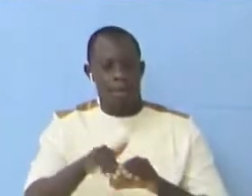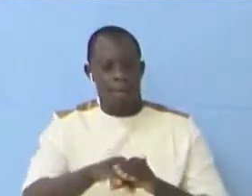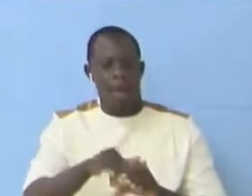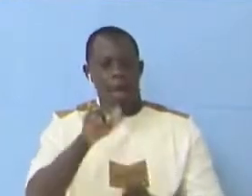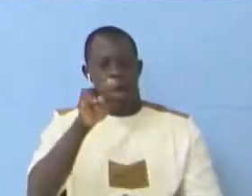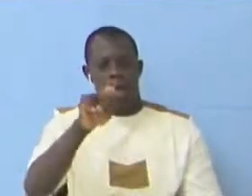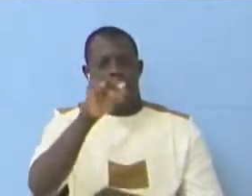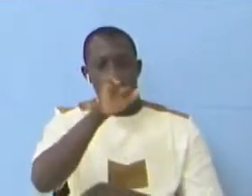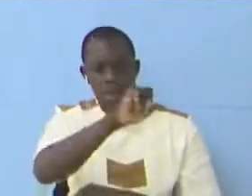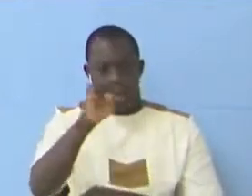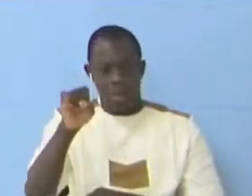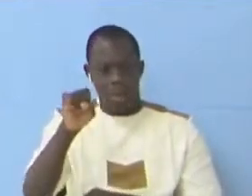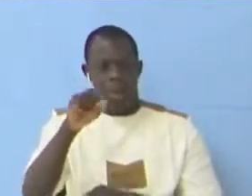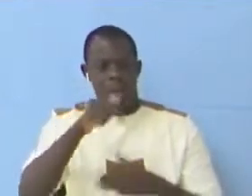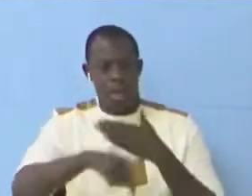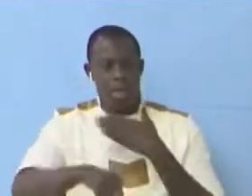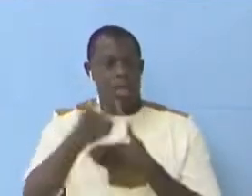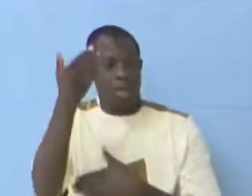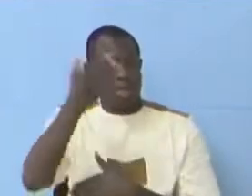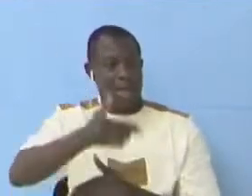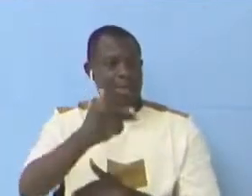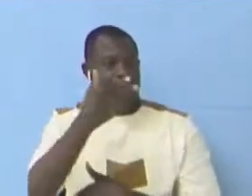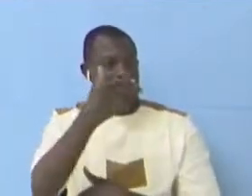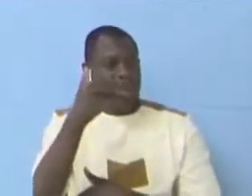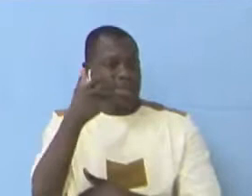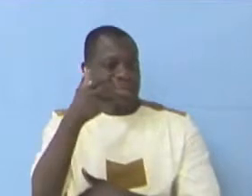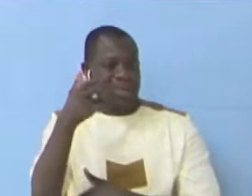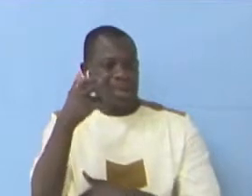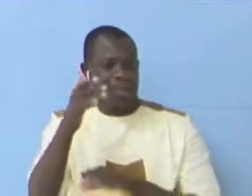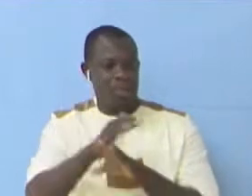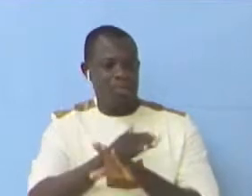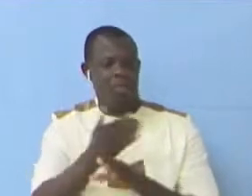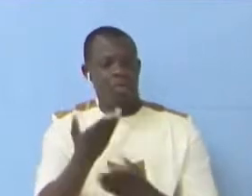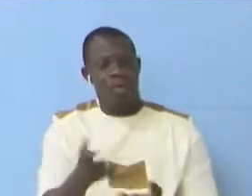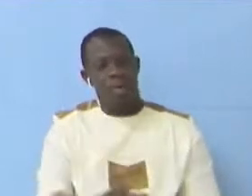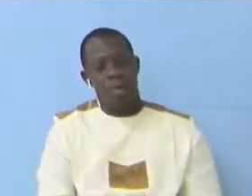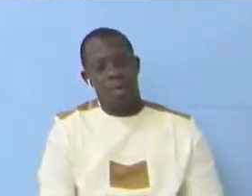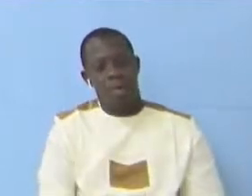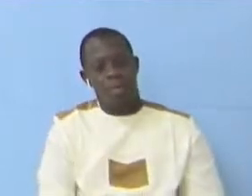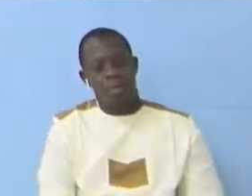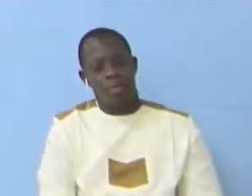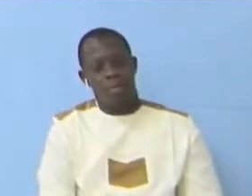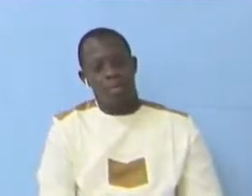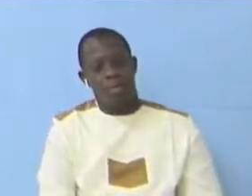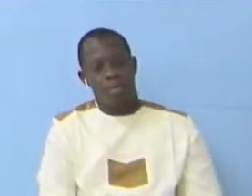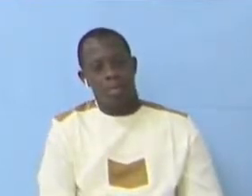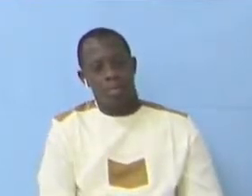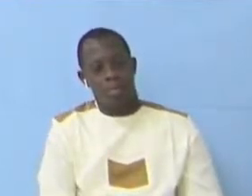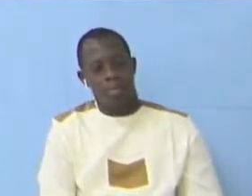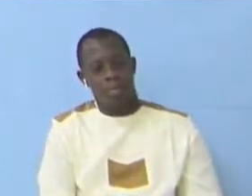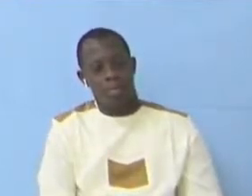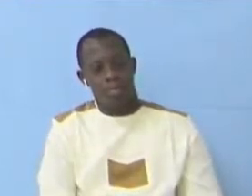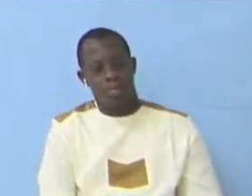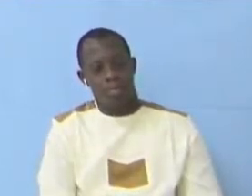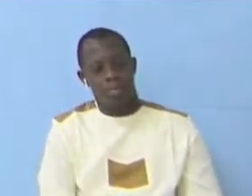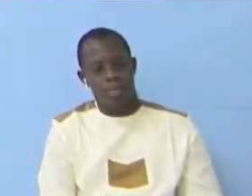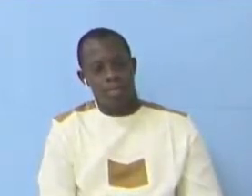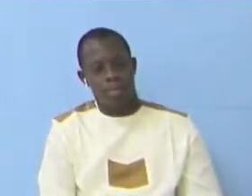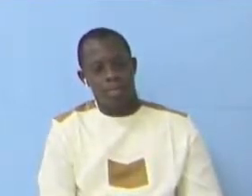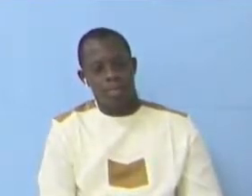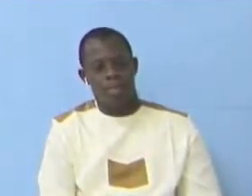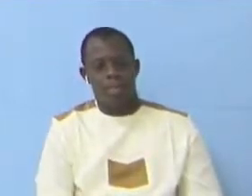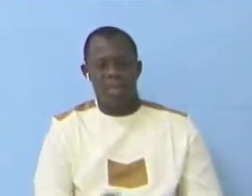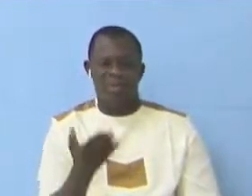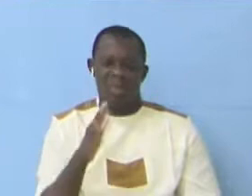NSS in the 80s, pretty much. Nga bokk ci NSS ci atum 80s. Either 87